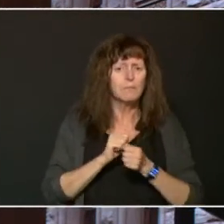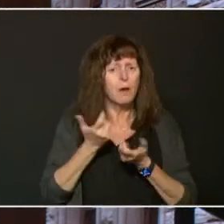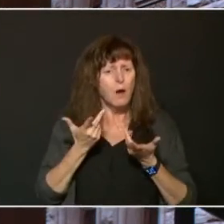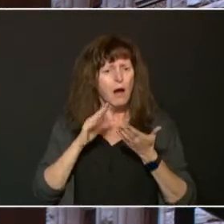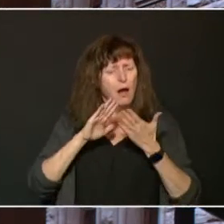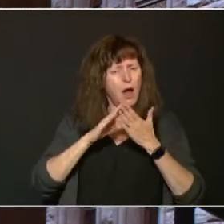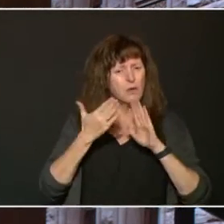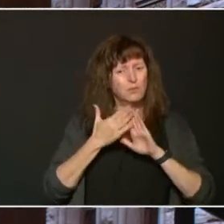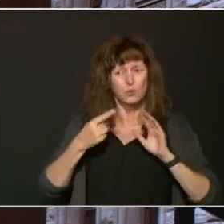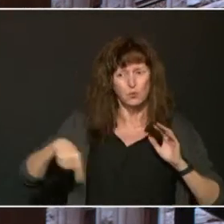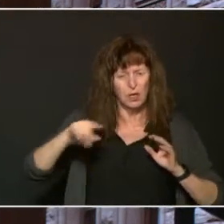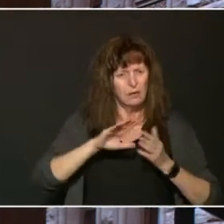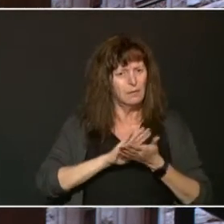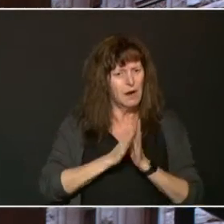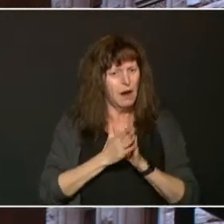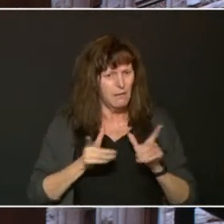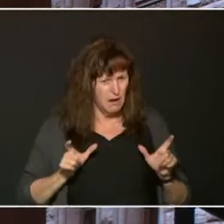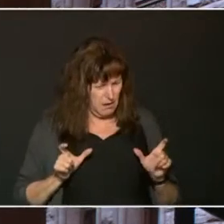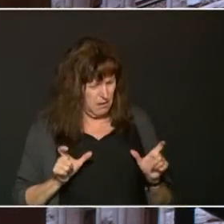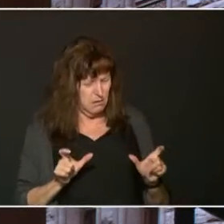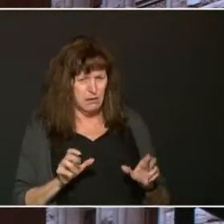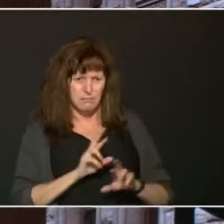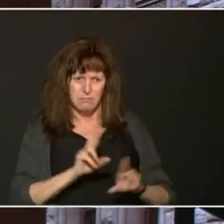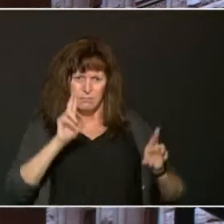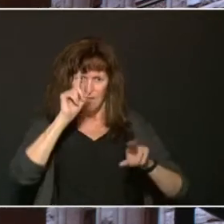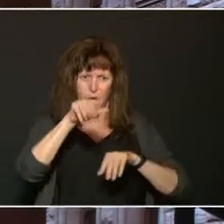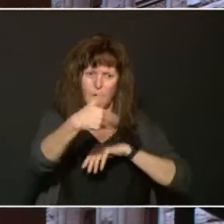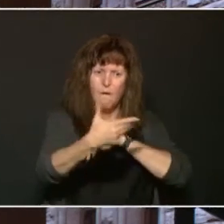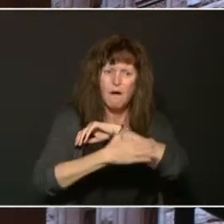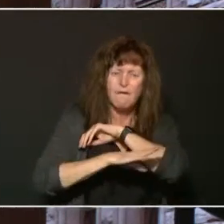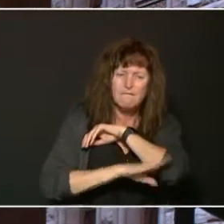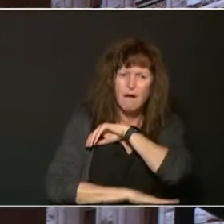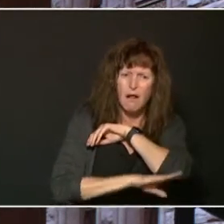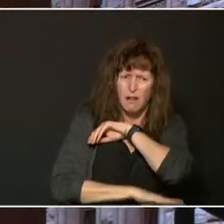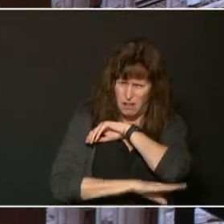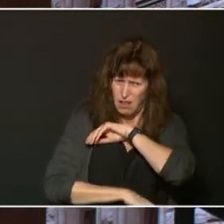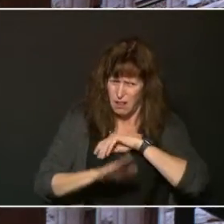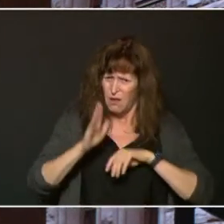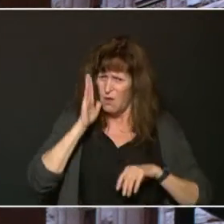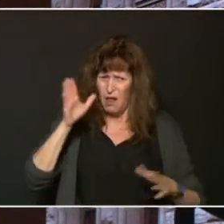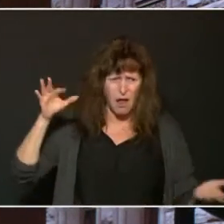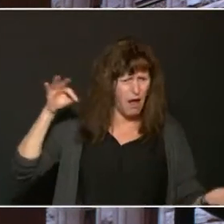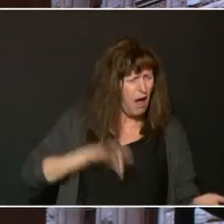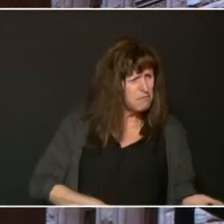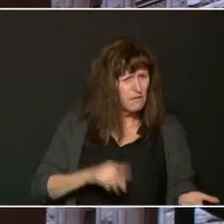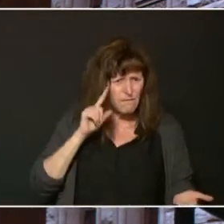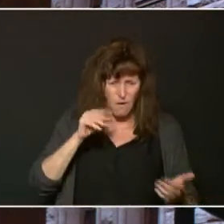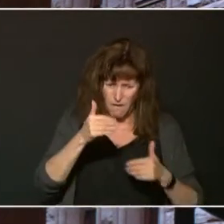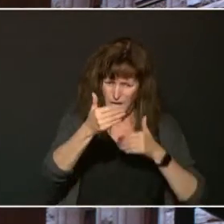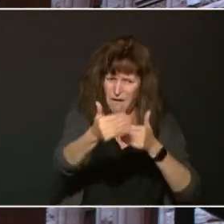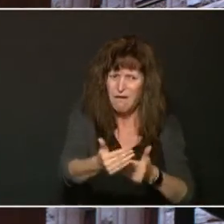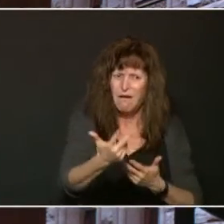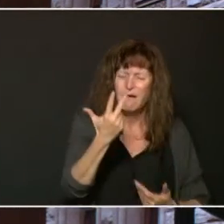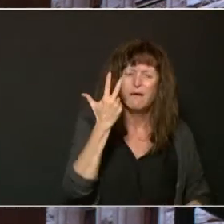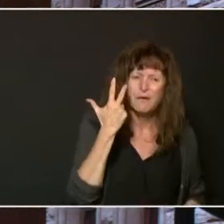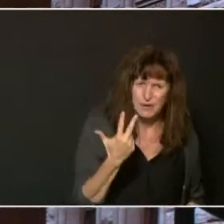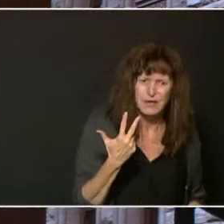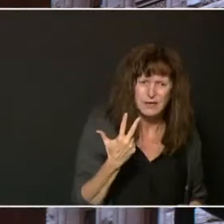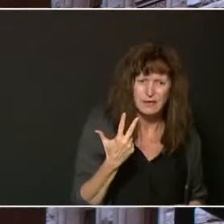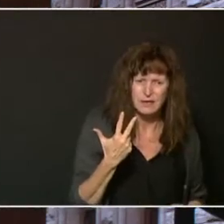These activities will reap dividends for the province going into step 3. And with that, I'll open it up to